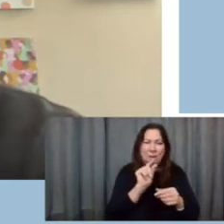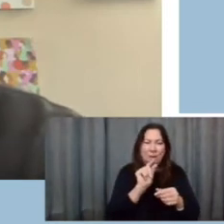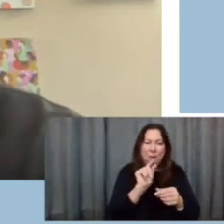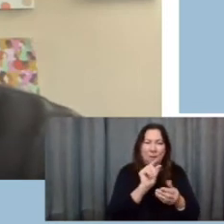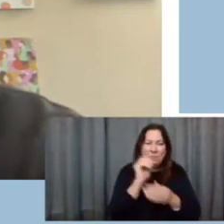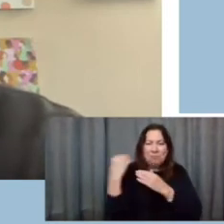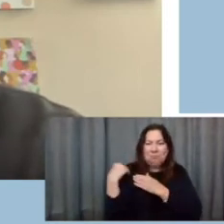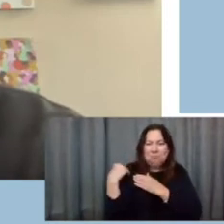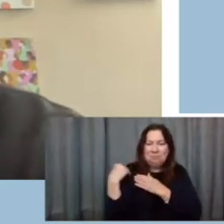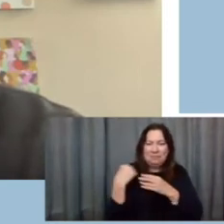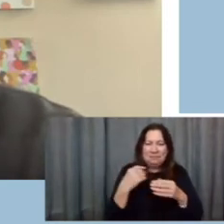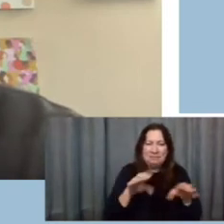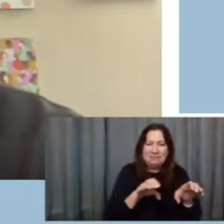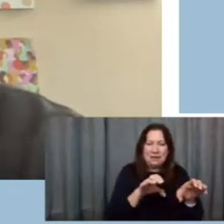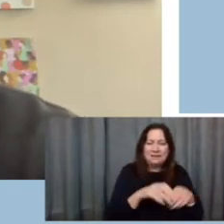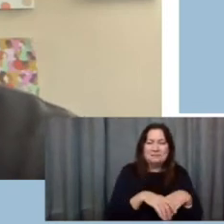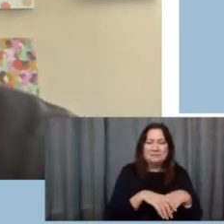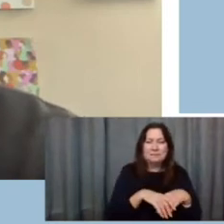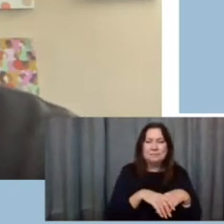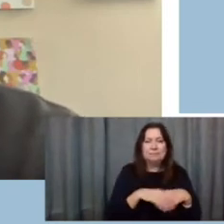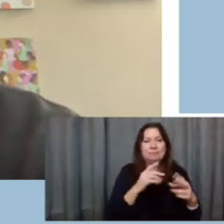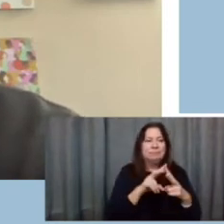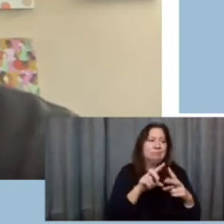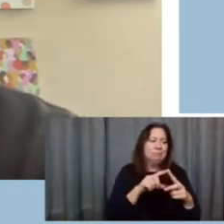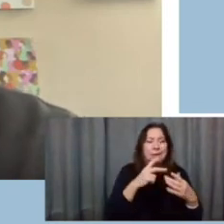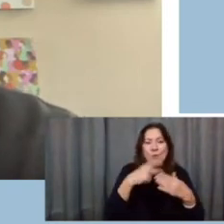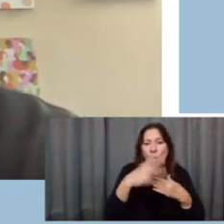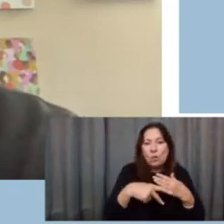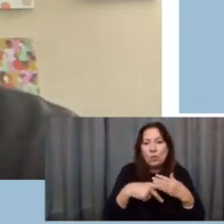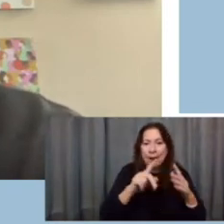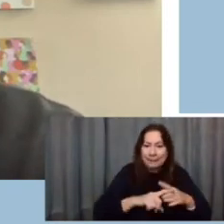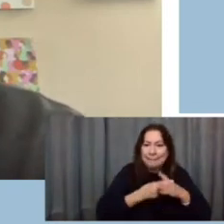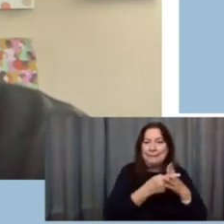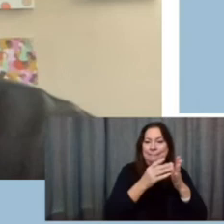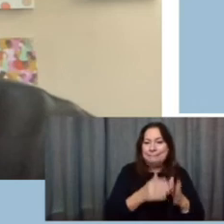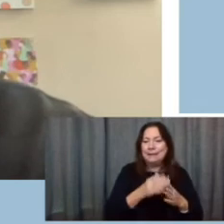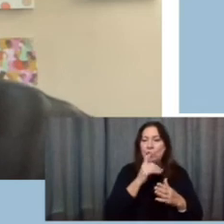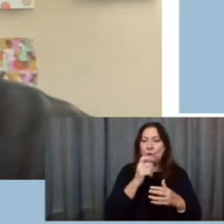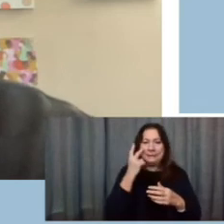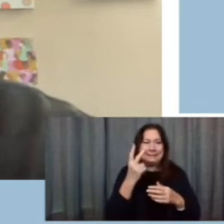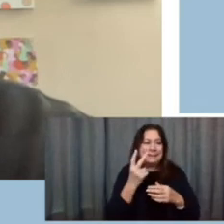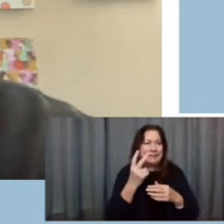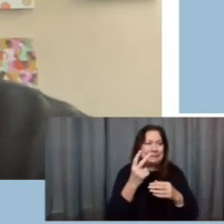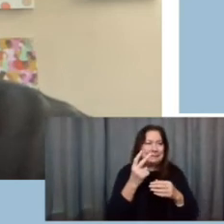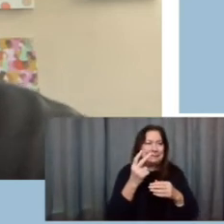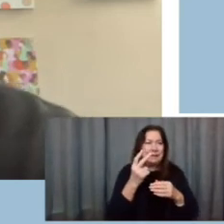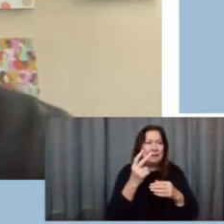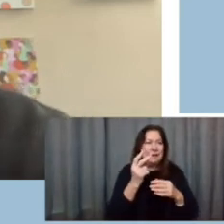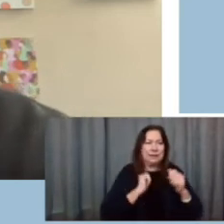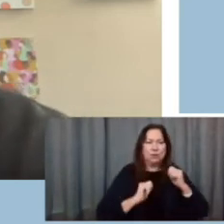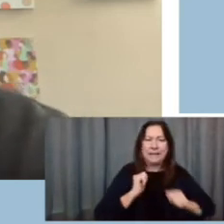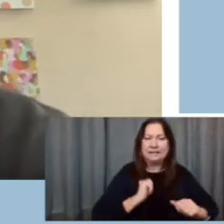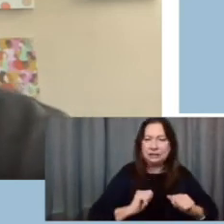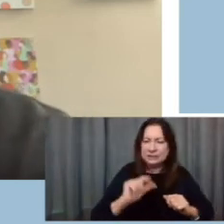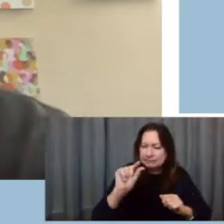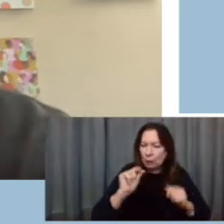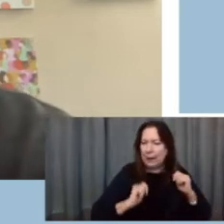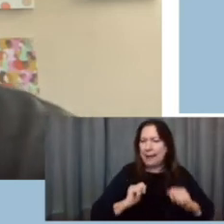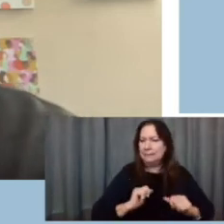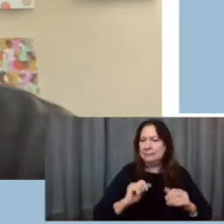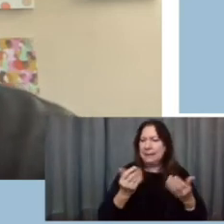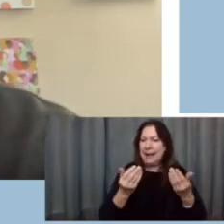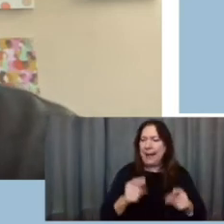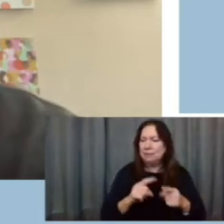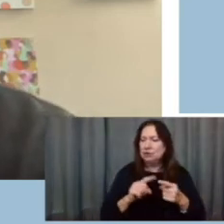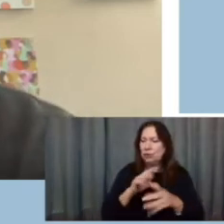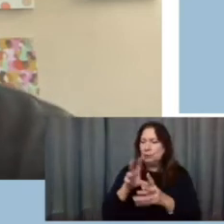it's, the program implementer who sees a microaggression happening to one of their participants, and they